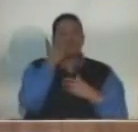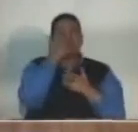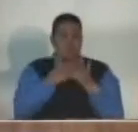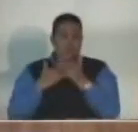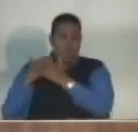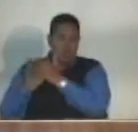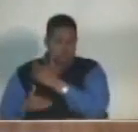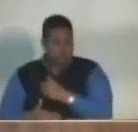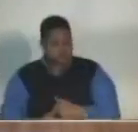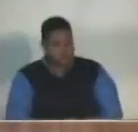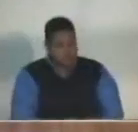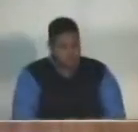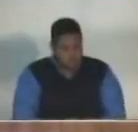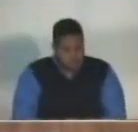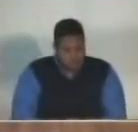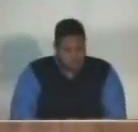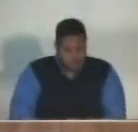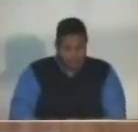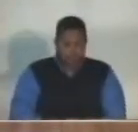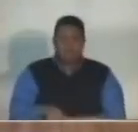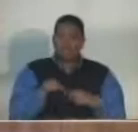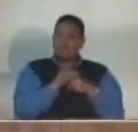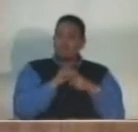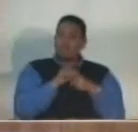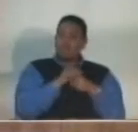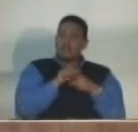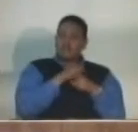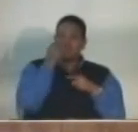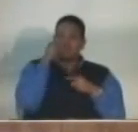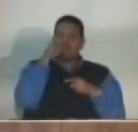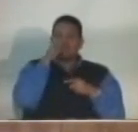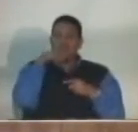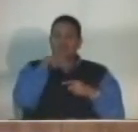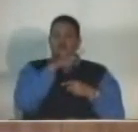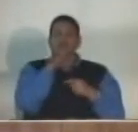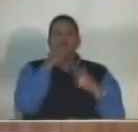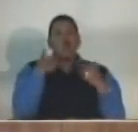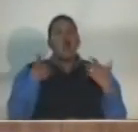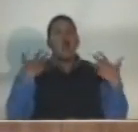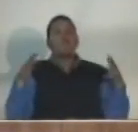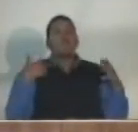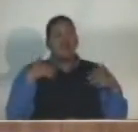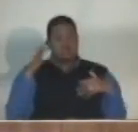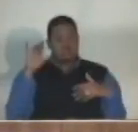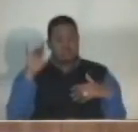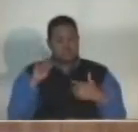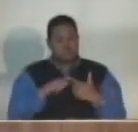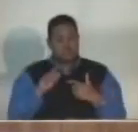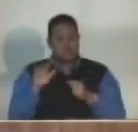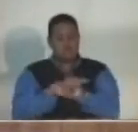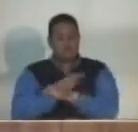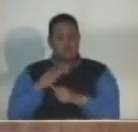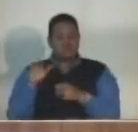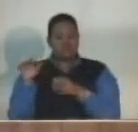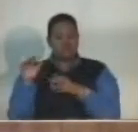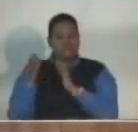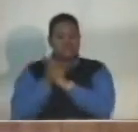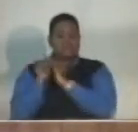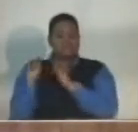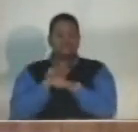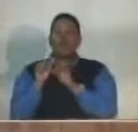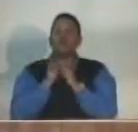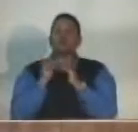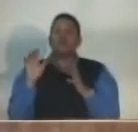components: apprenticeship for participants with CSEC qualifications, full skill training for participants without